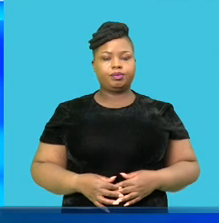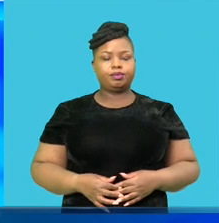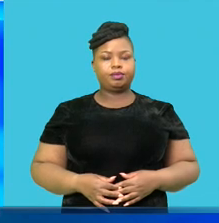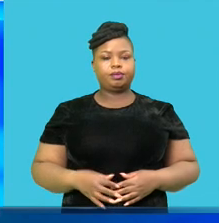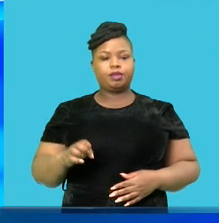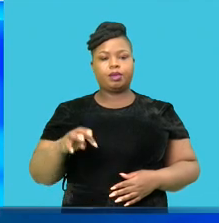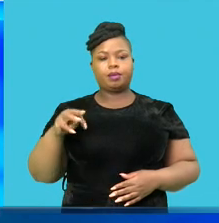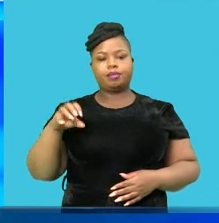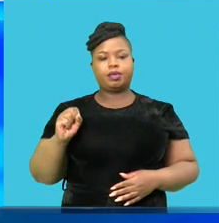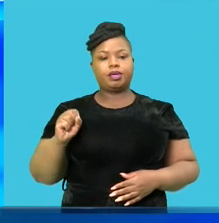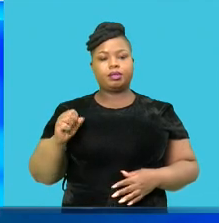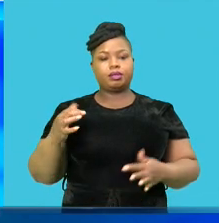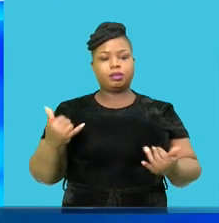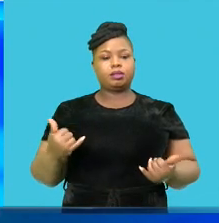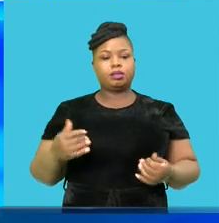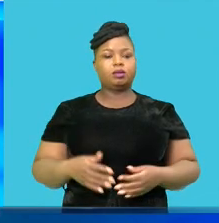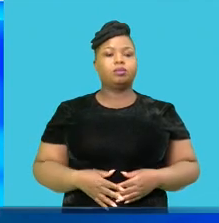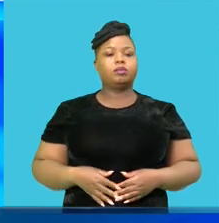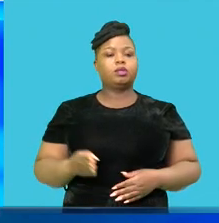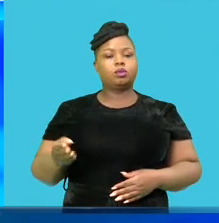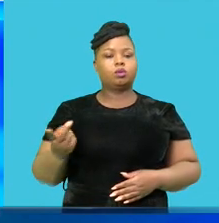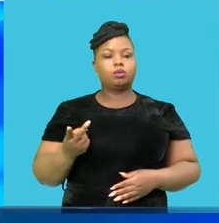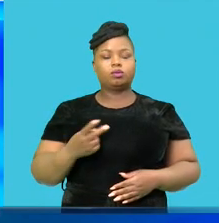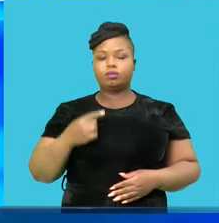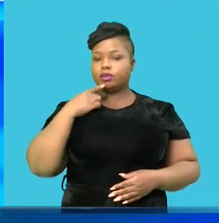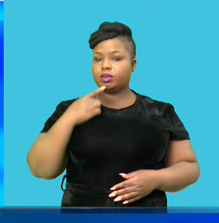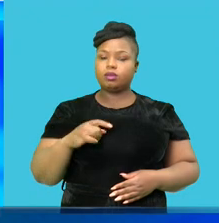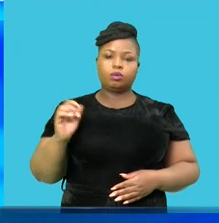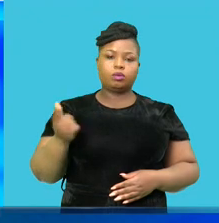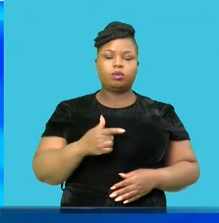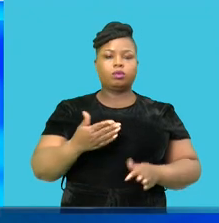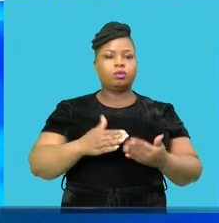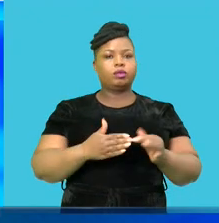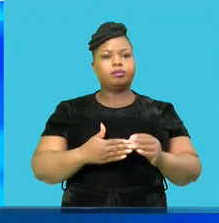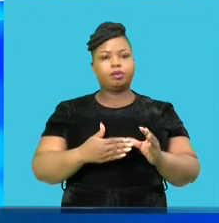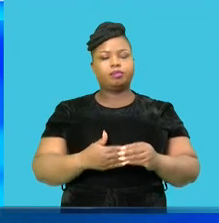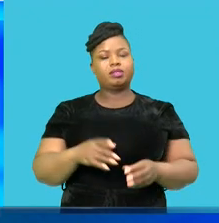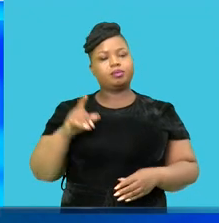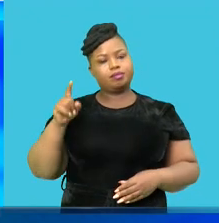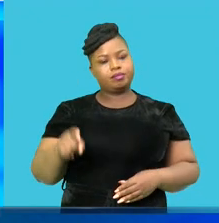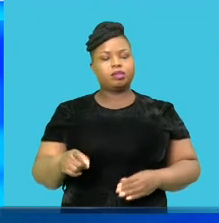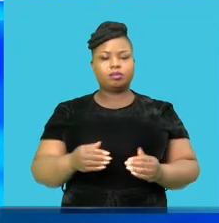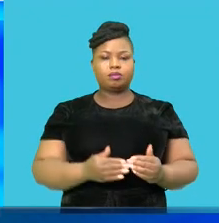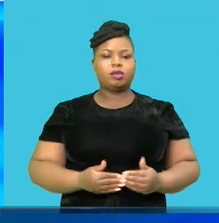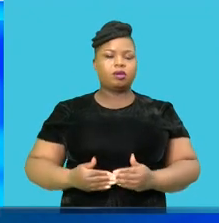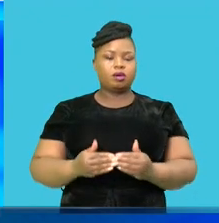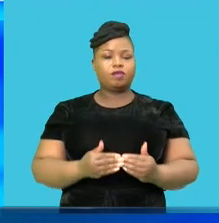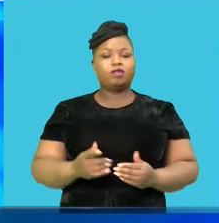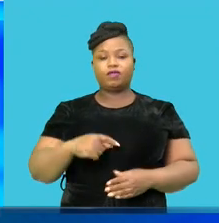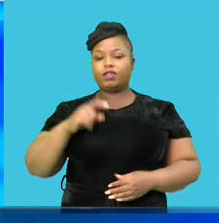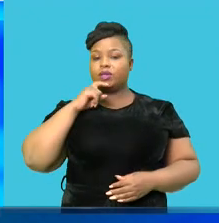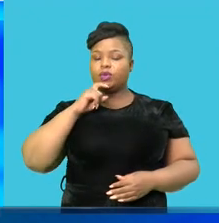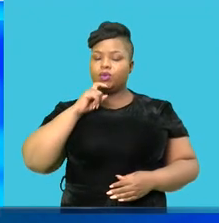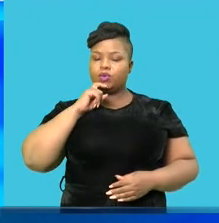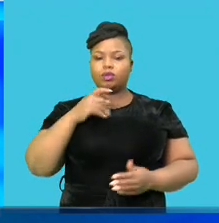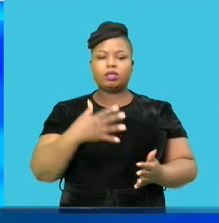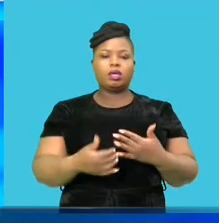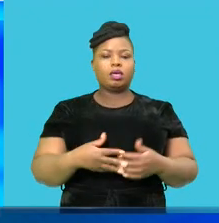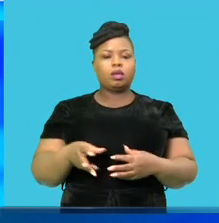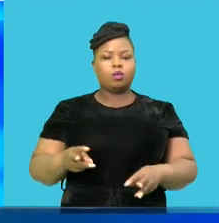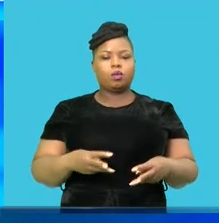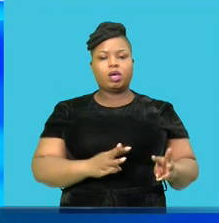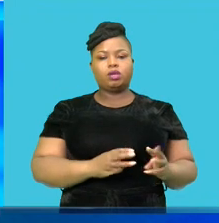abenkonzo zolawulo olungxamisekileyo kwakhona bahlaba ikhwelo kubahlali ukuba balumke ngakumbi xa besebenzisa izixhobo zombane kunye nezinye